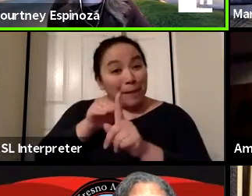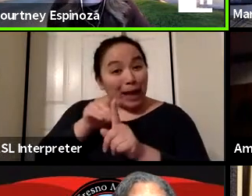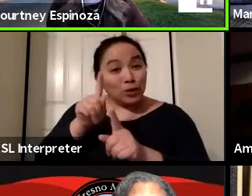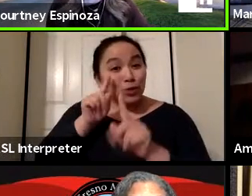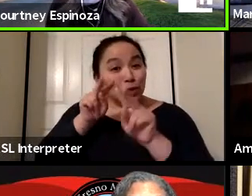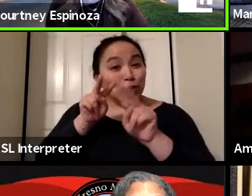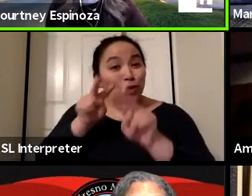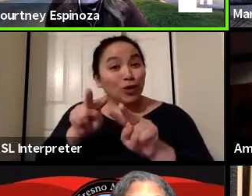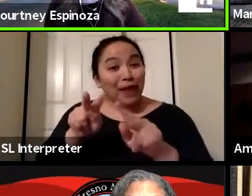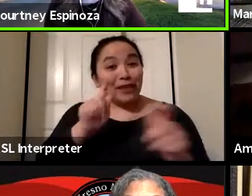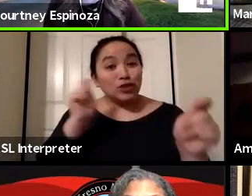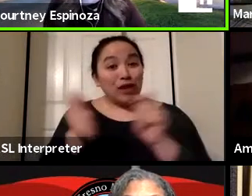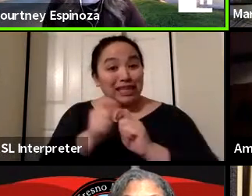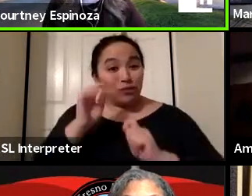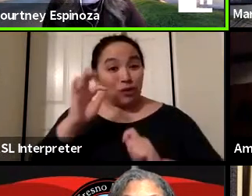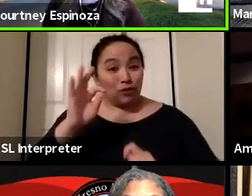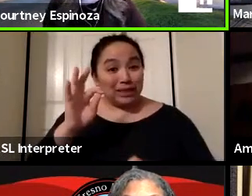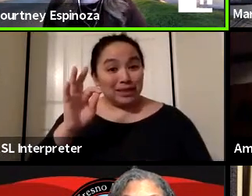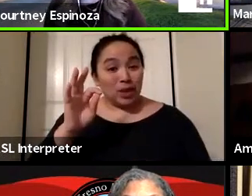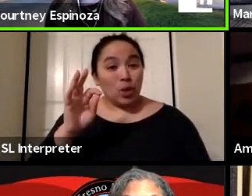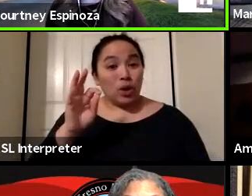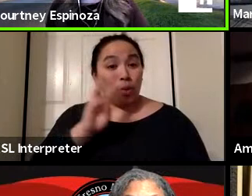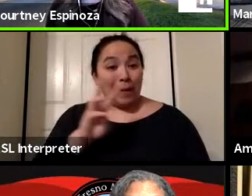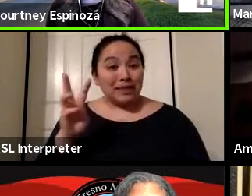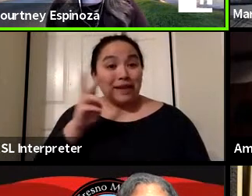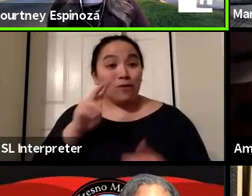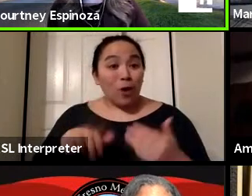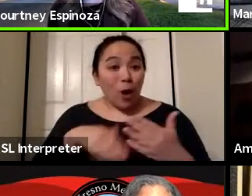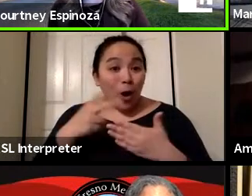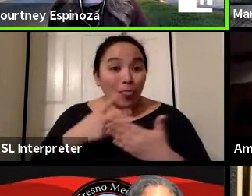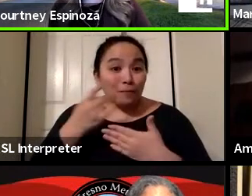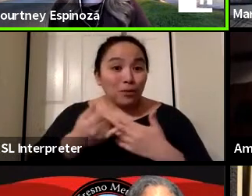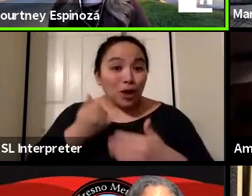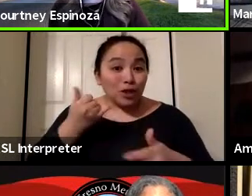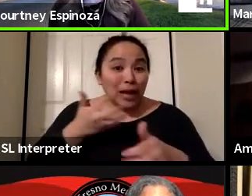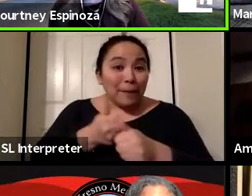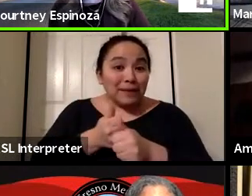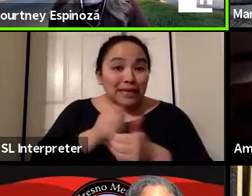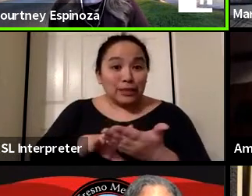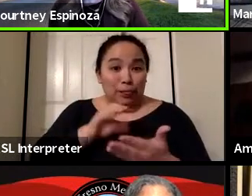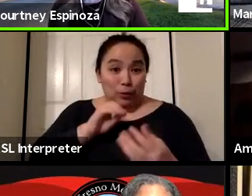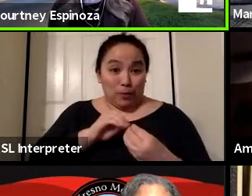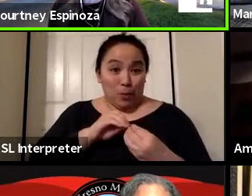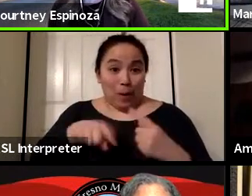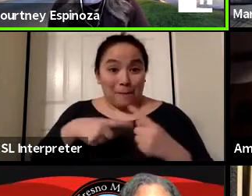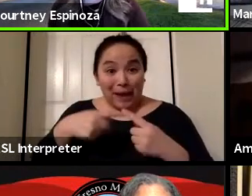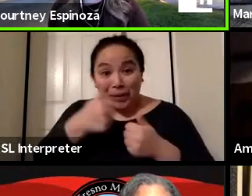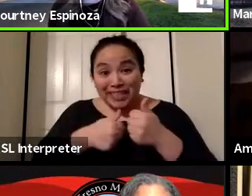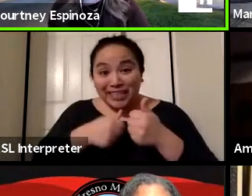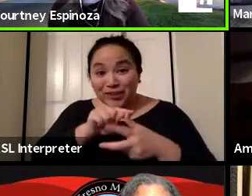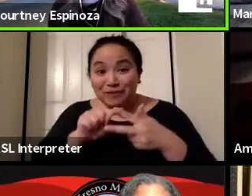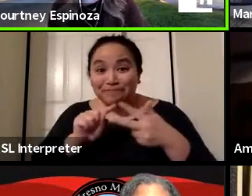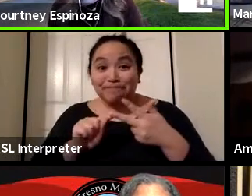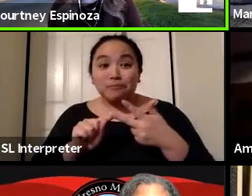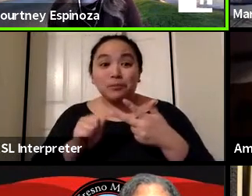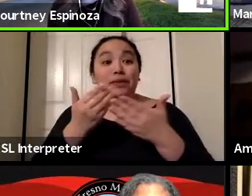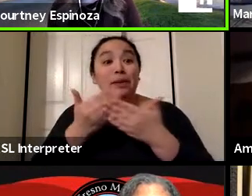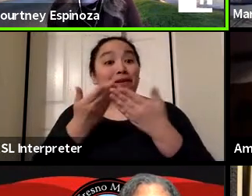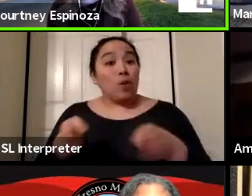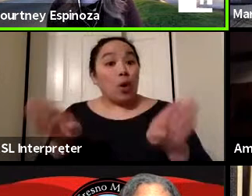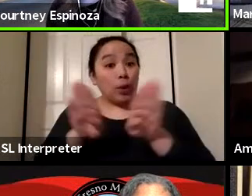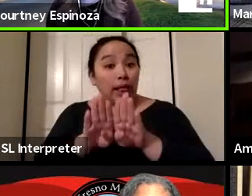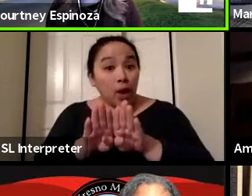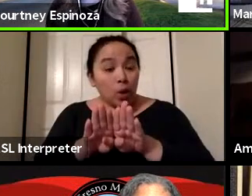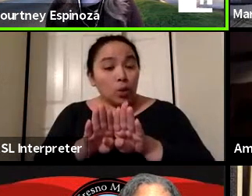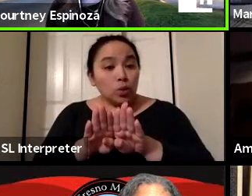check out all the project updates from all of the different projects to learn more about them. So before we adjourn the